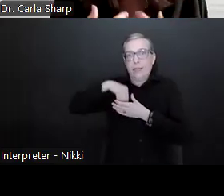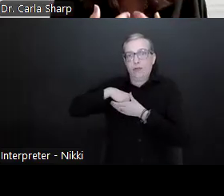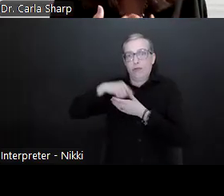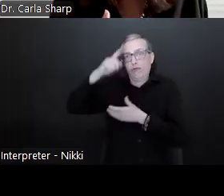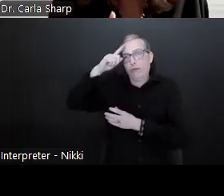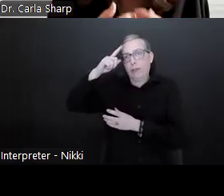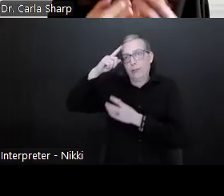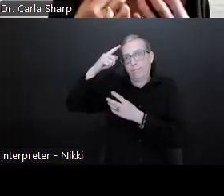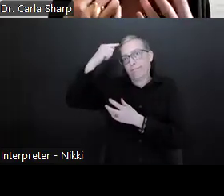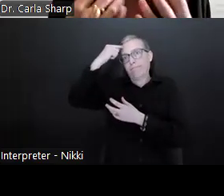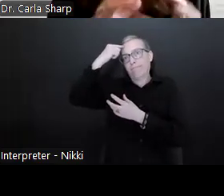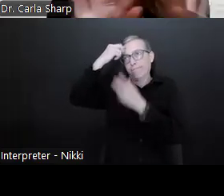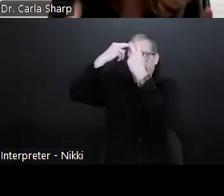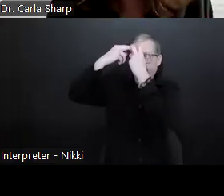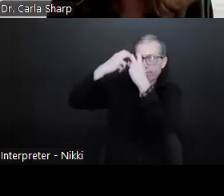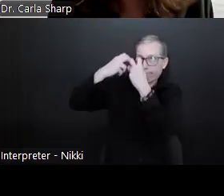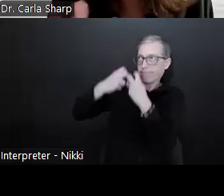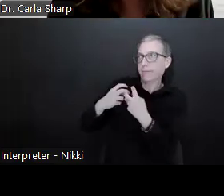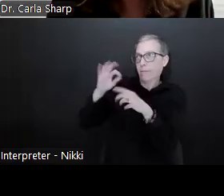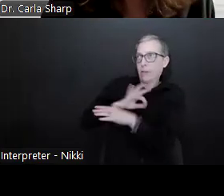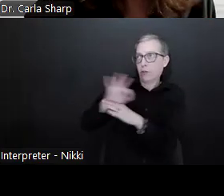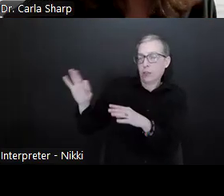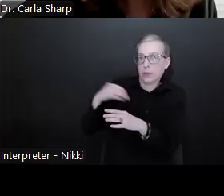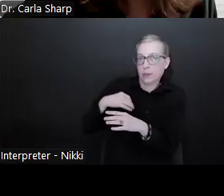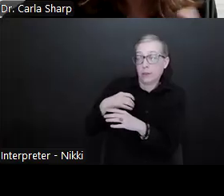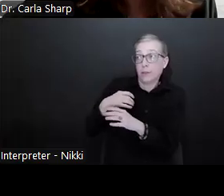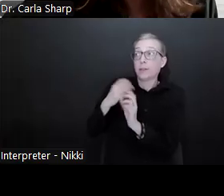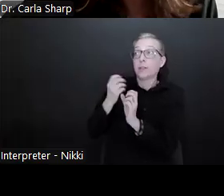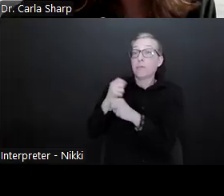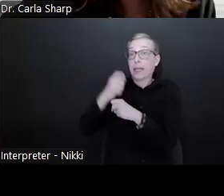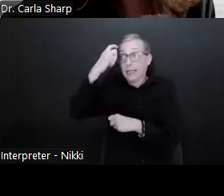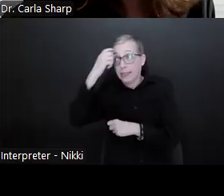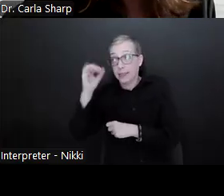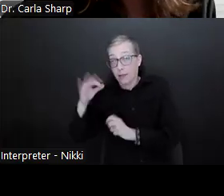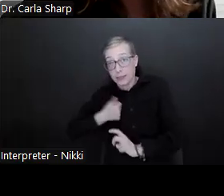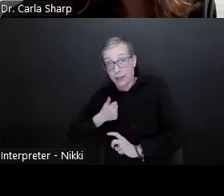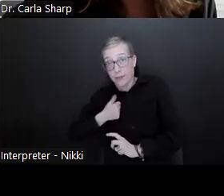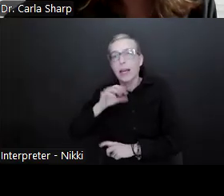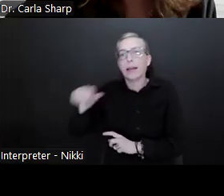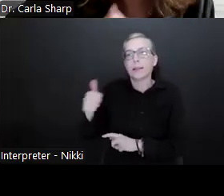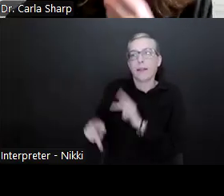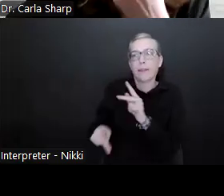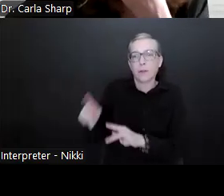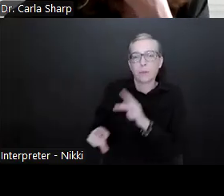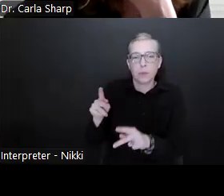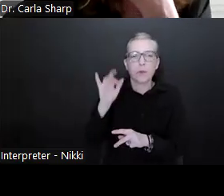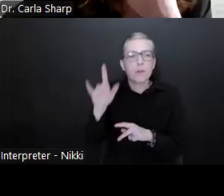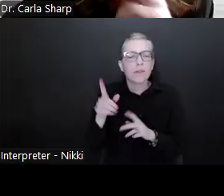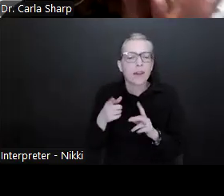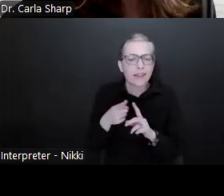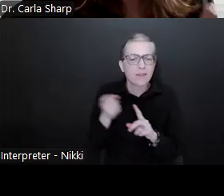and others, and not just general functioning. This is a confusion that emerged after the publication of the AMPD.